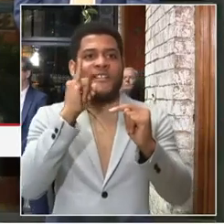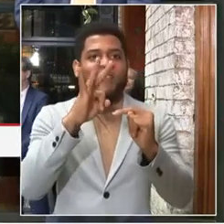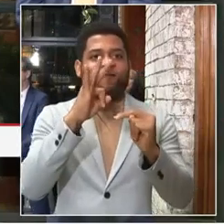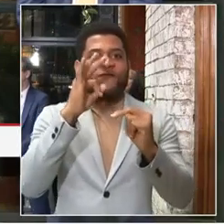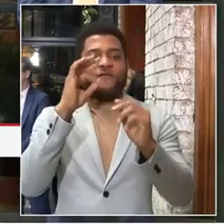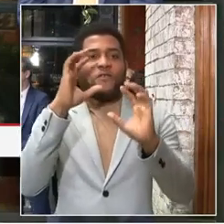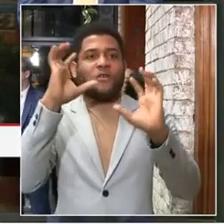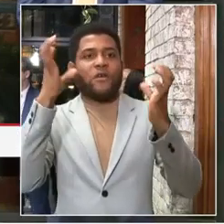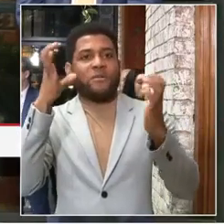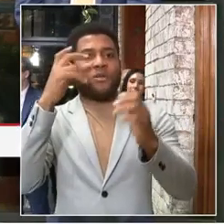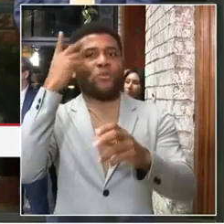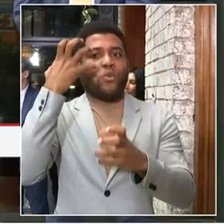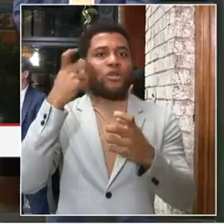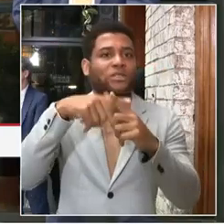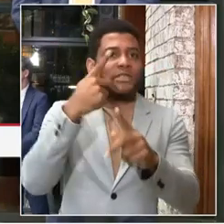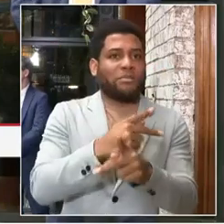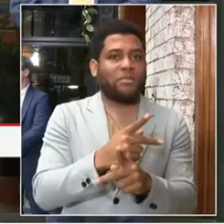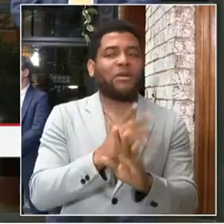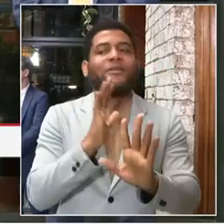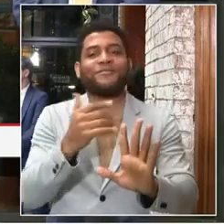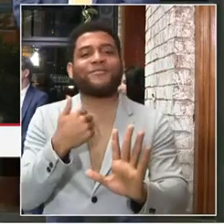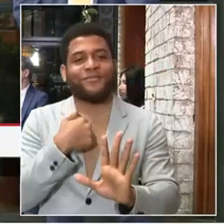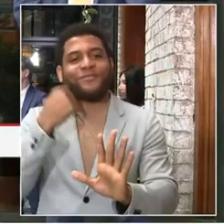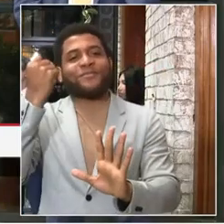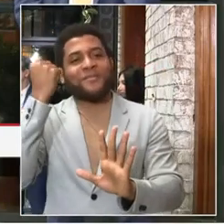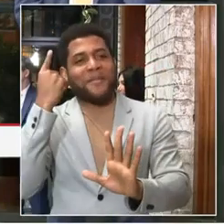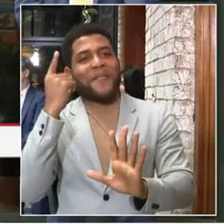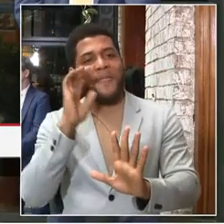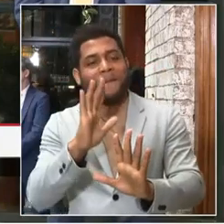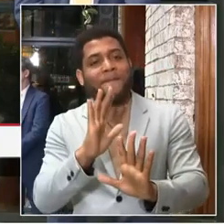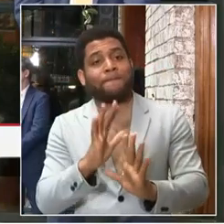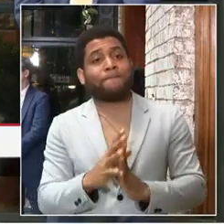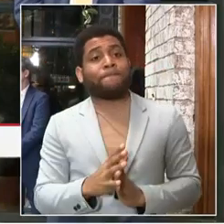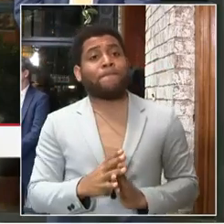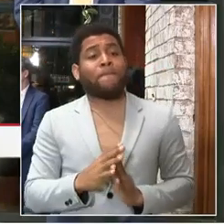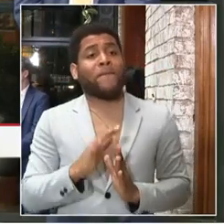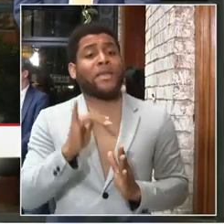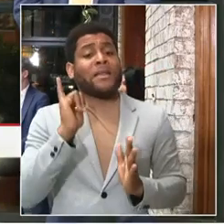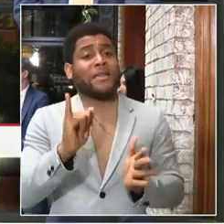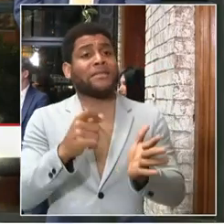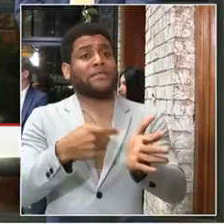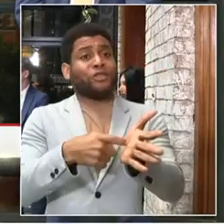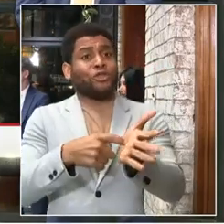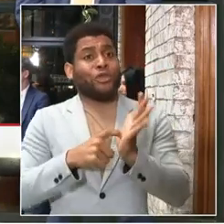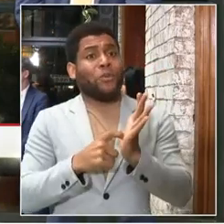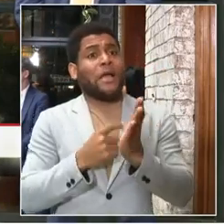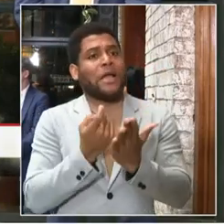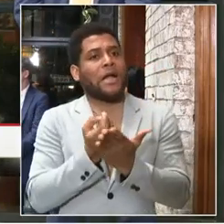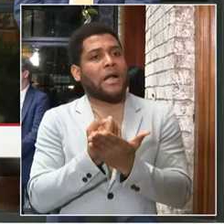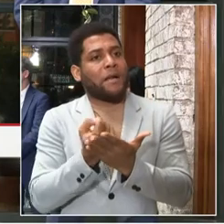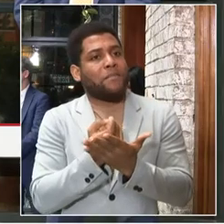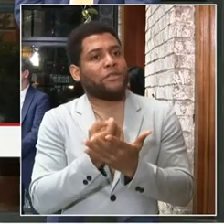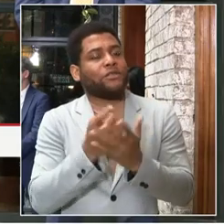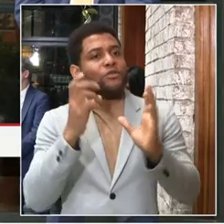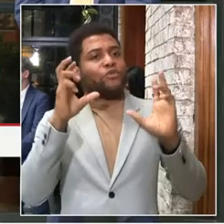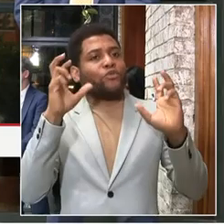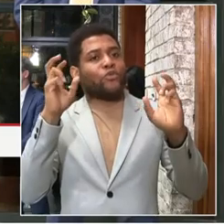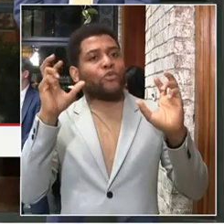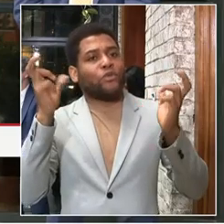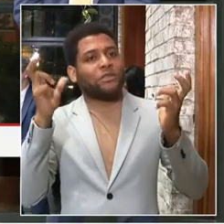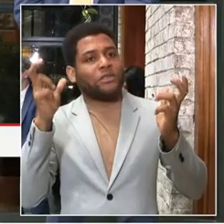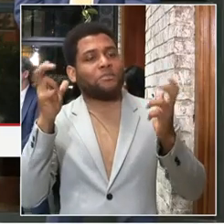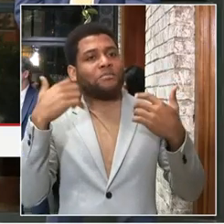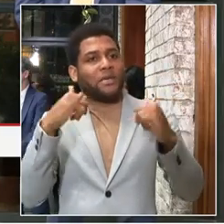I got it. I understand your question. Their lease requires the Capitals and Wizards to play at Capital